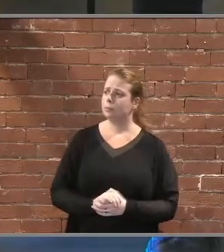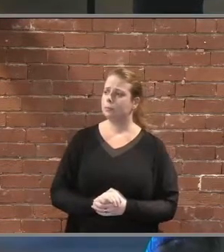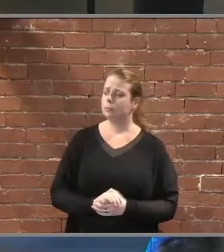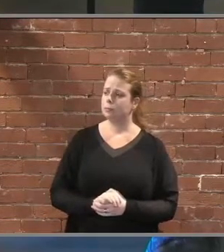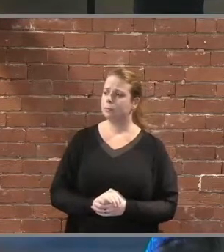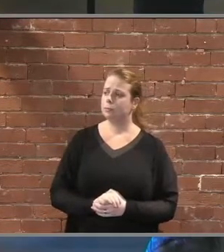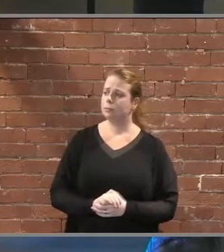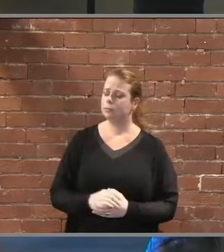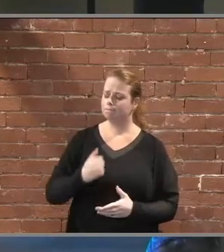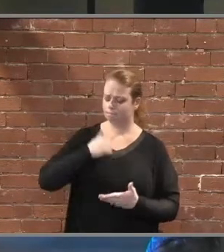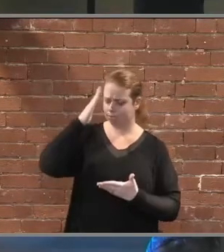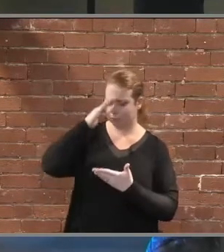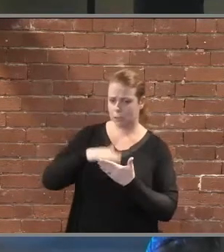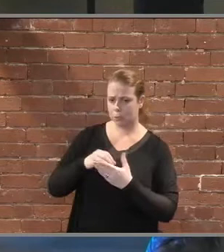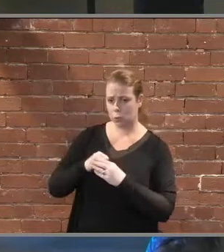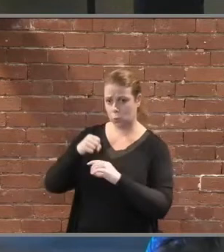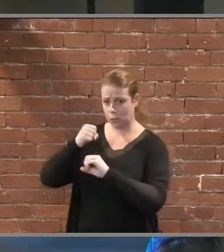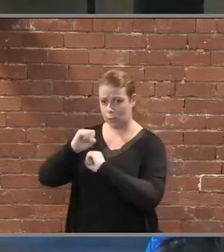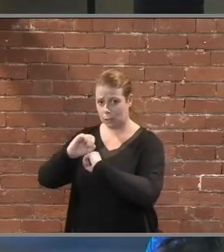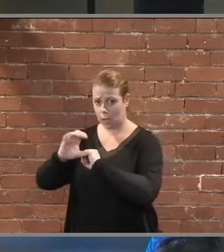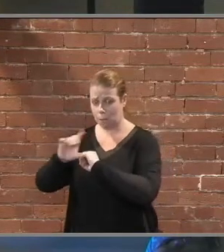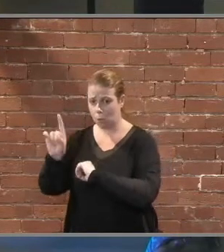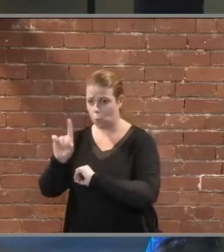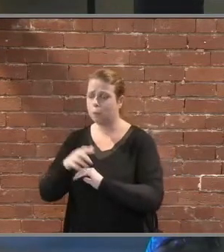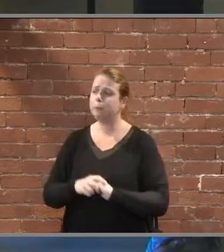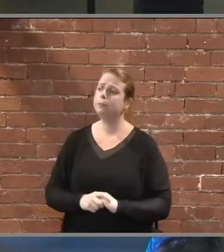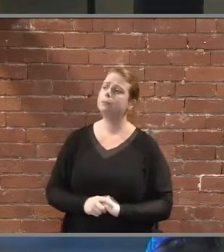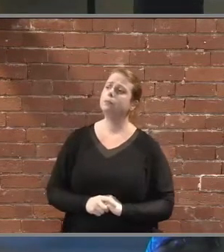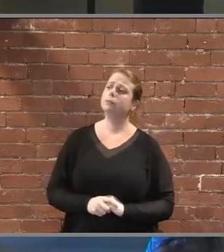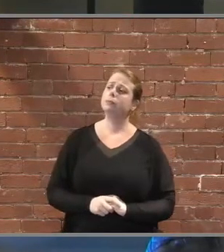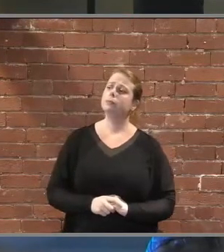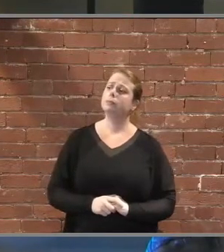maybe like I experienced with the Bonds campaign too was just